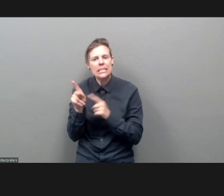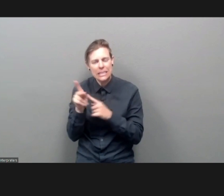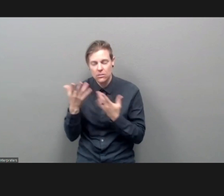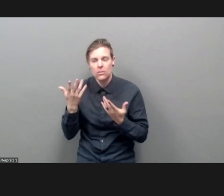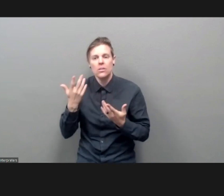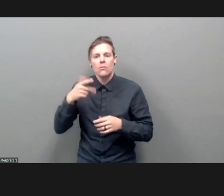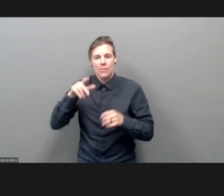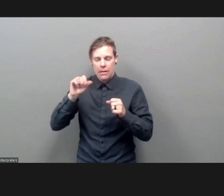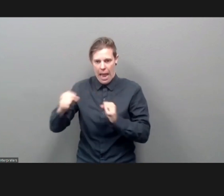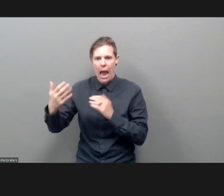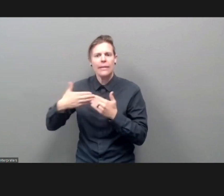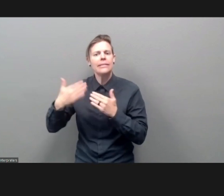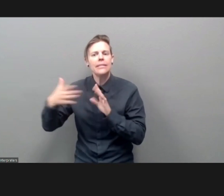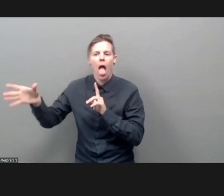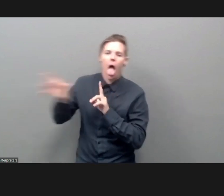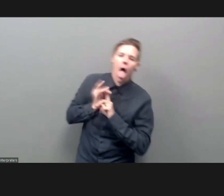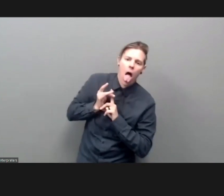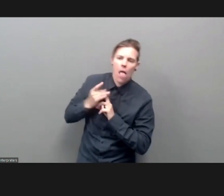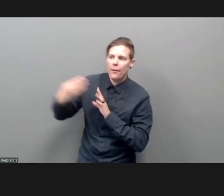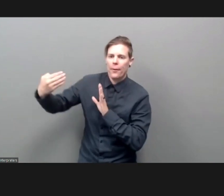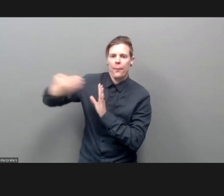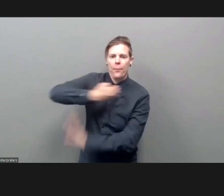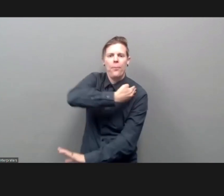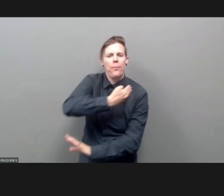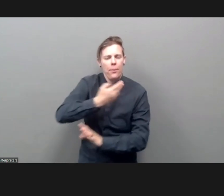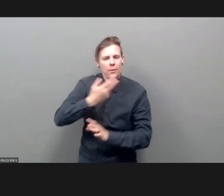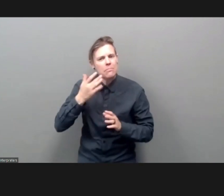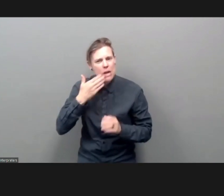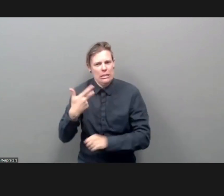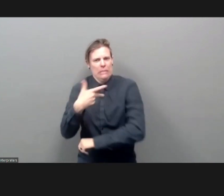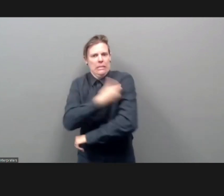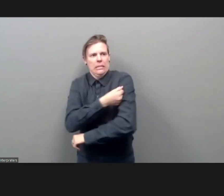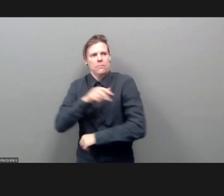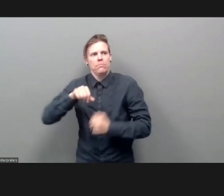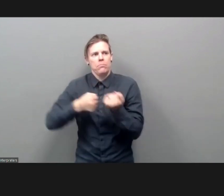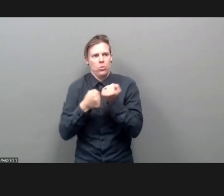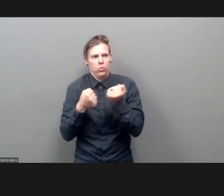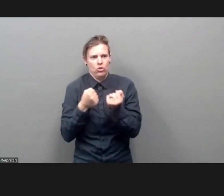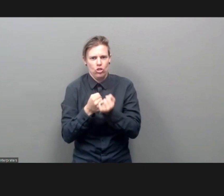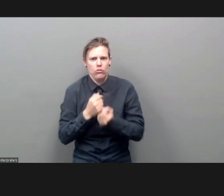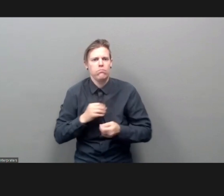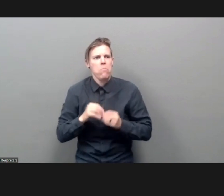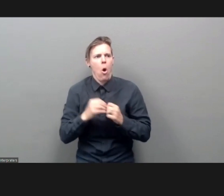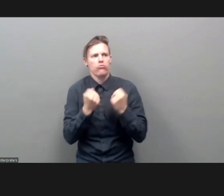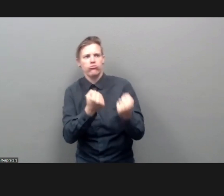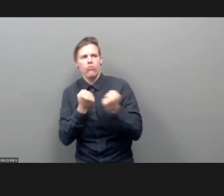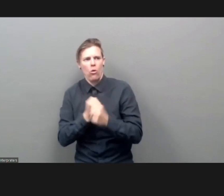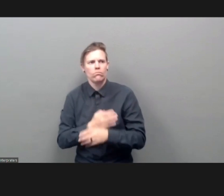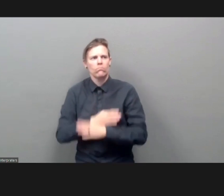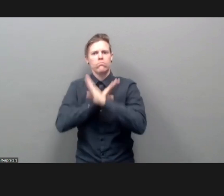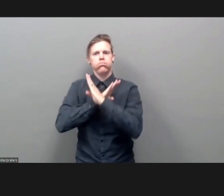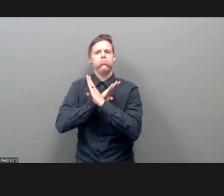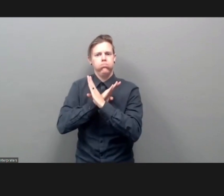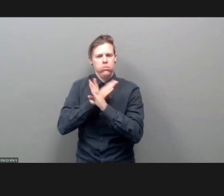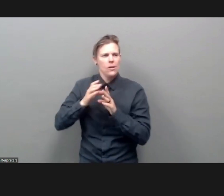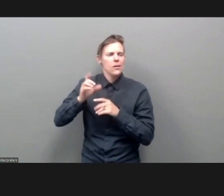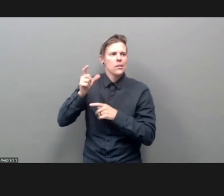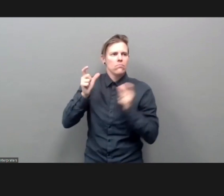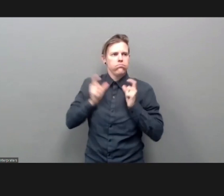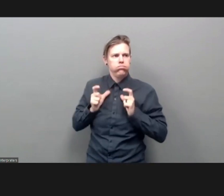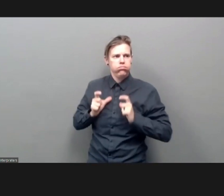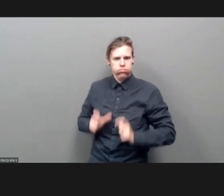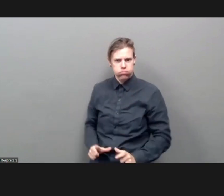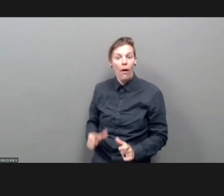infections to the fully vaccinated often mean you're either asymptomatic or mild